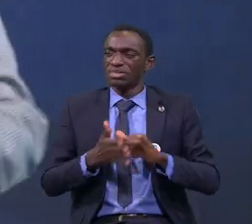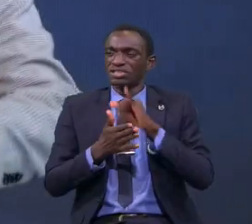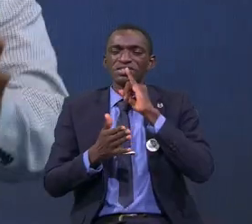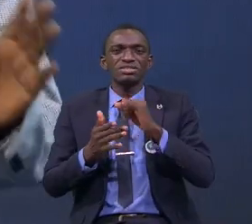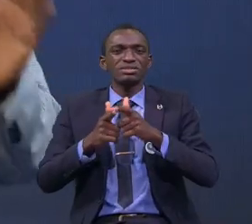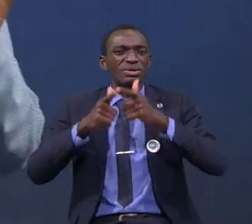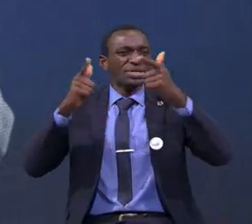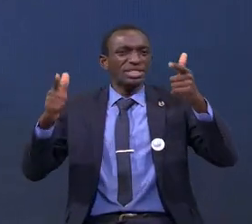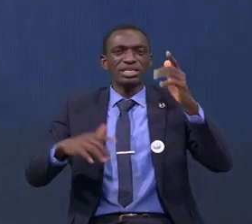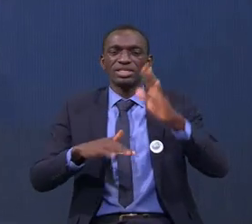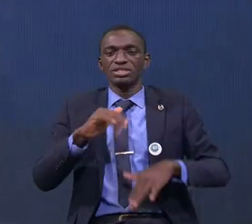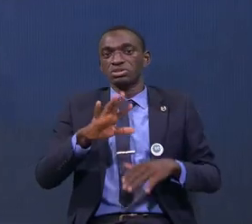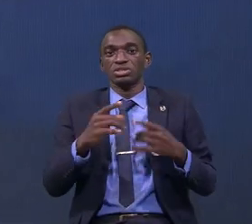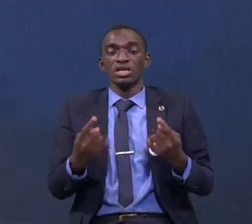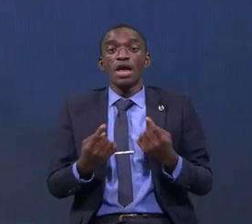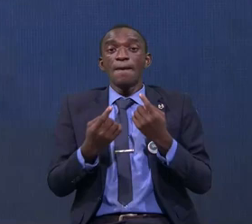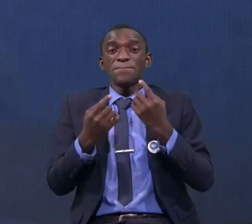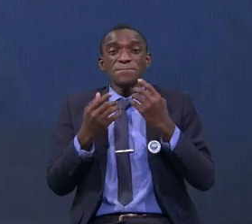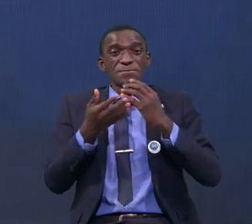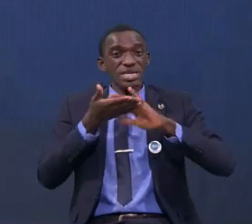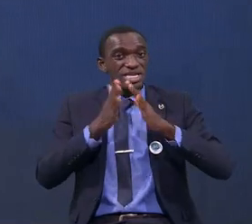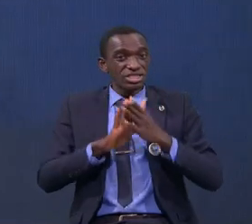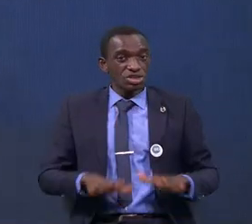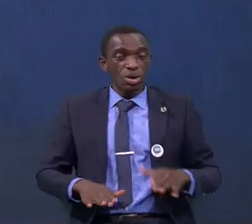The peace of salvation is coming to you now.